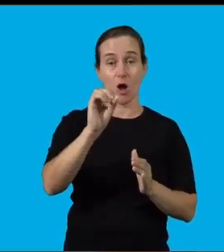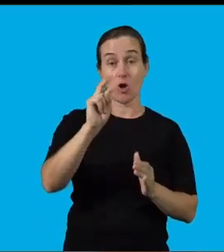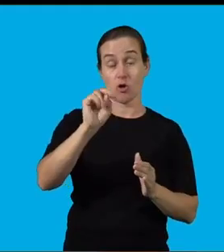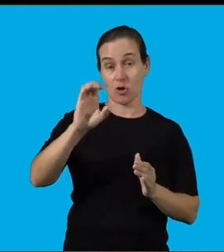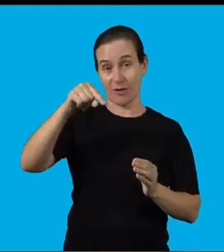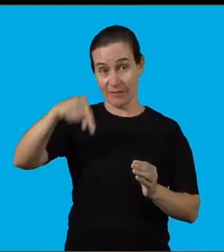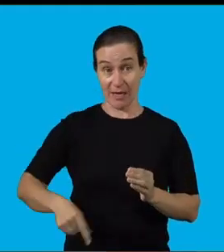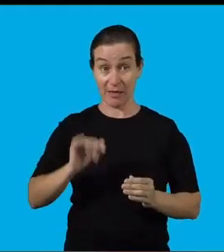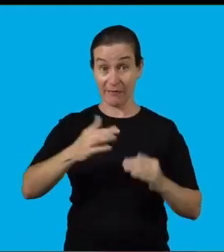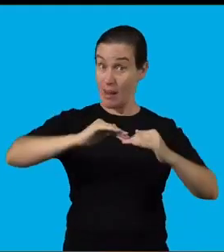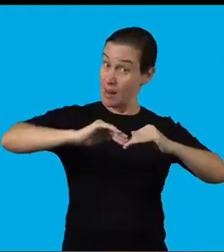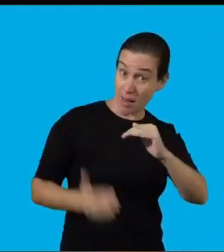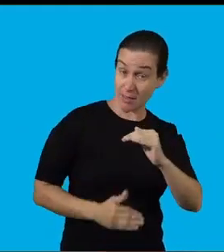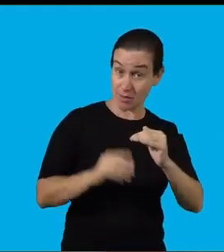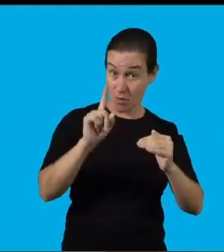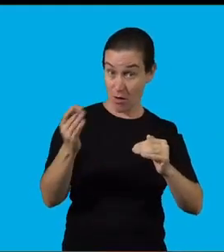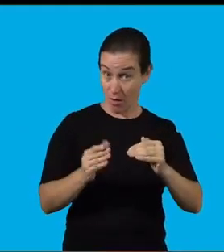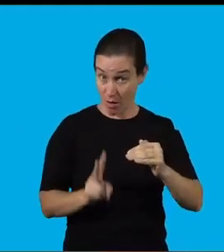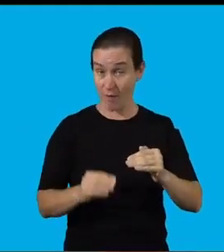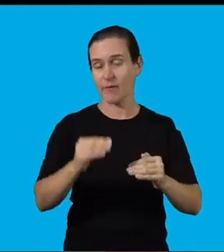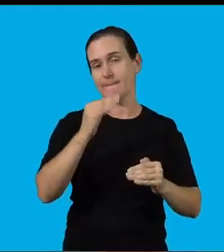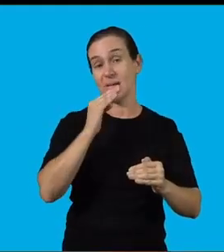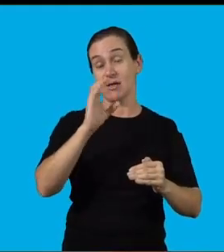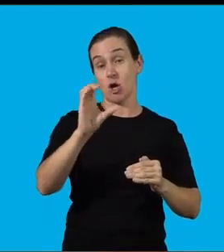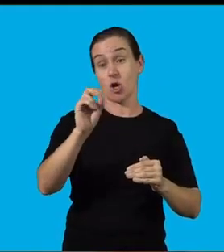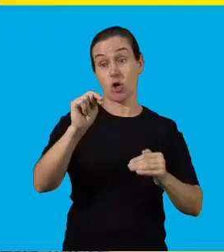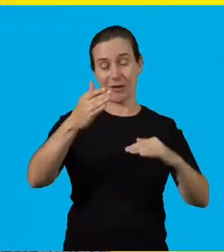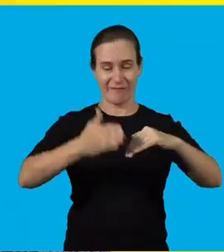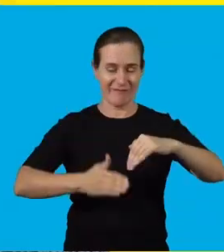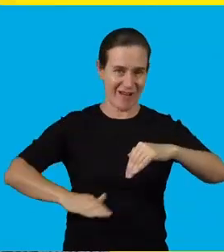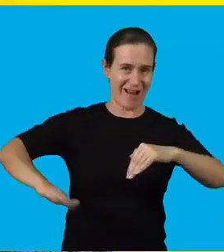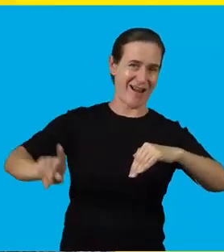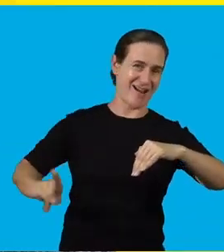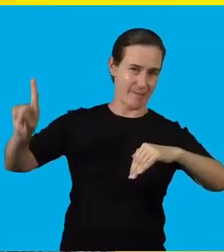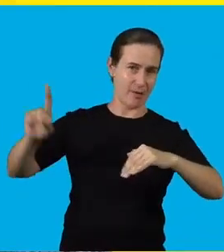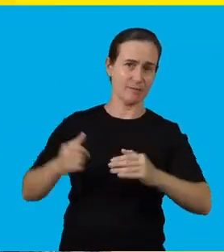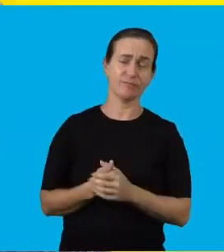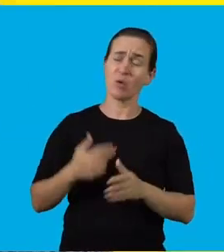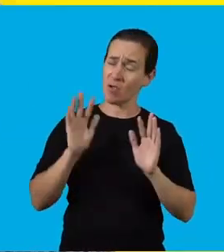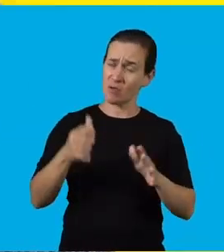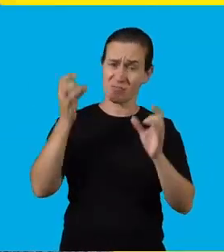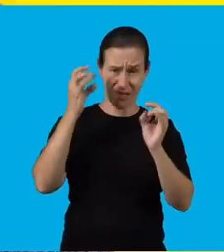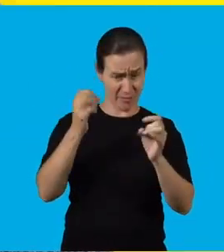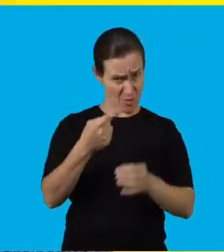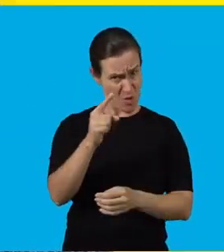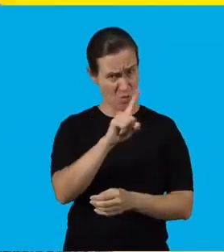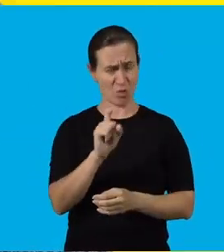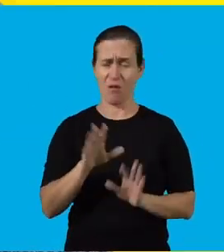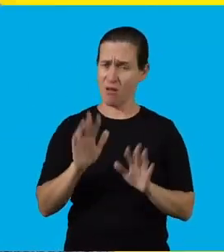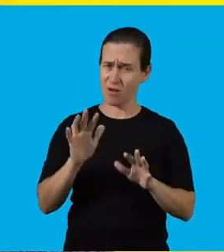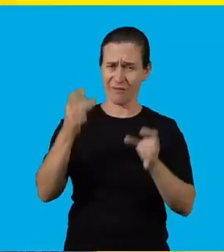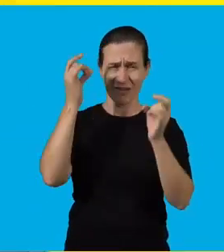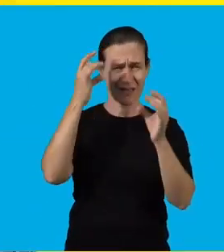be concave down, and when it's less than a half, your graph is concave up. Okay, guys, so we've covered quite a lot of information just in